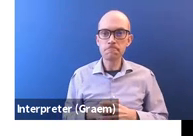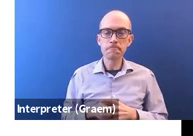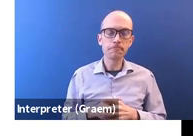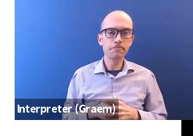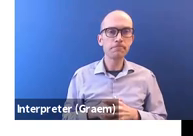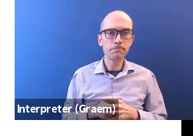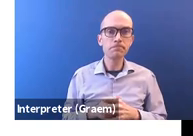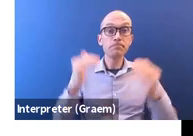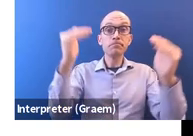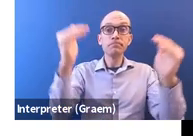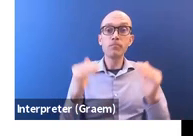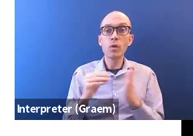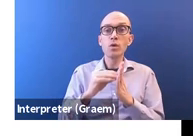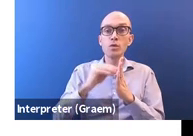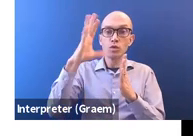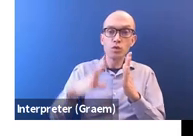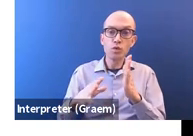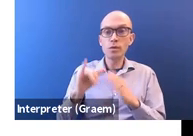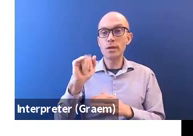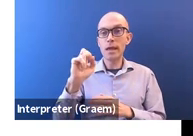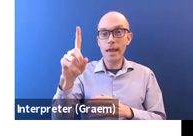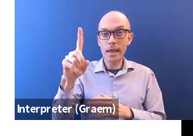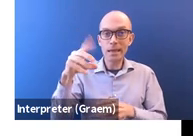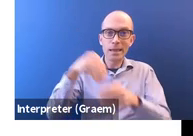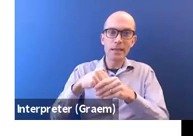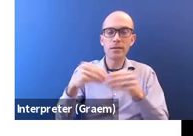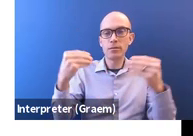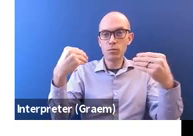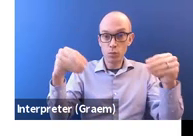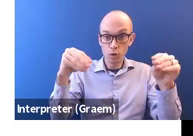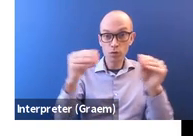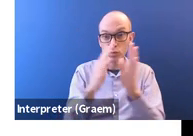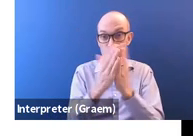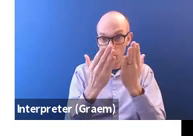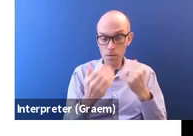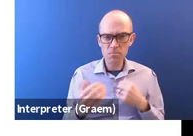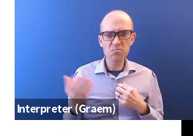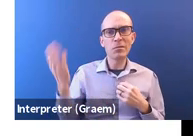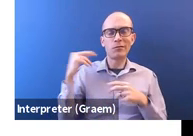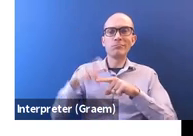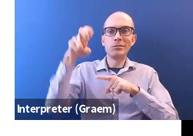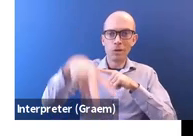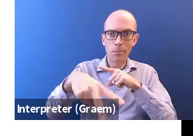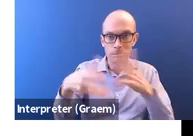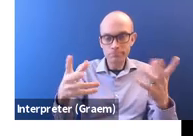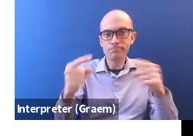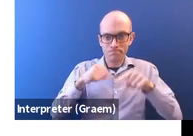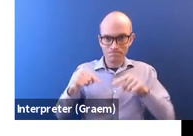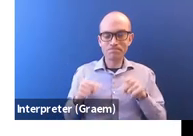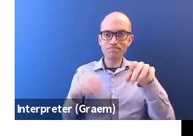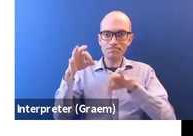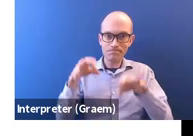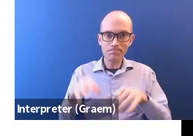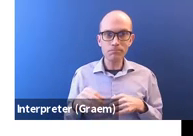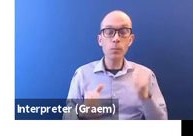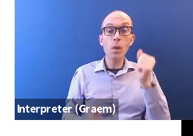Student aid in the bookstore, I kind of jumped ahead previously. There is,